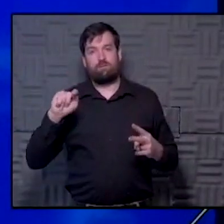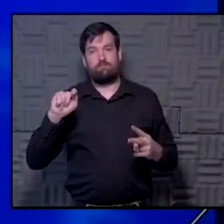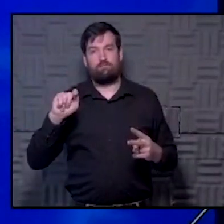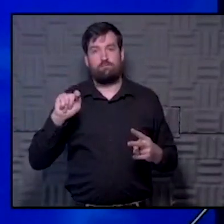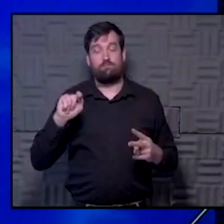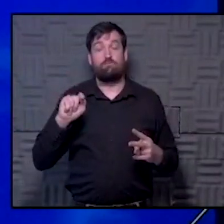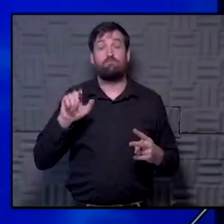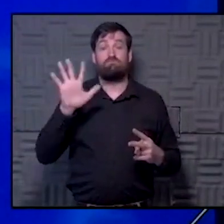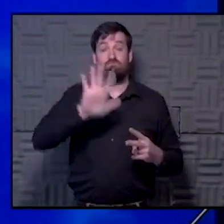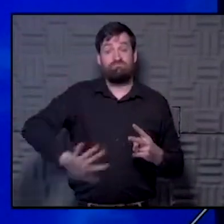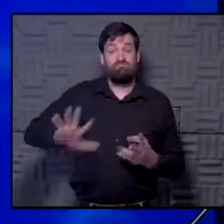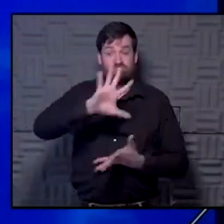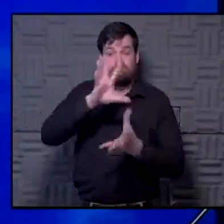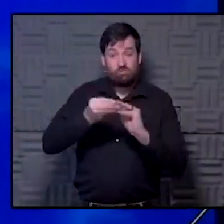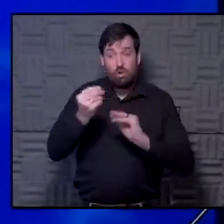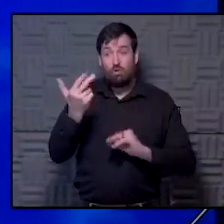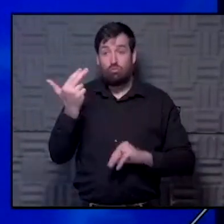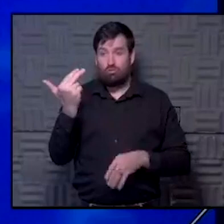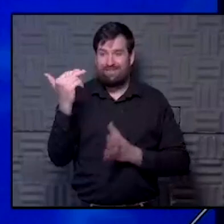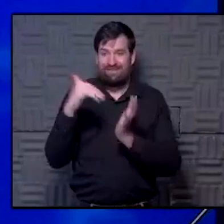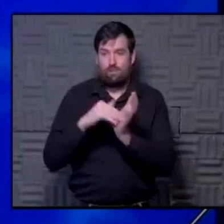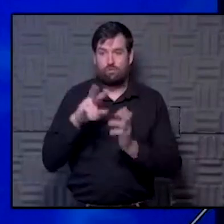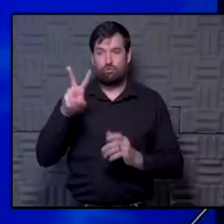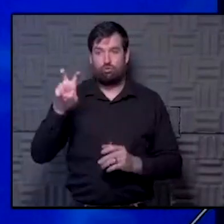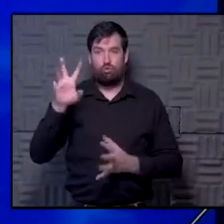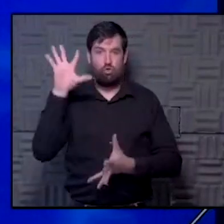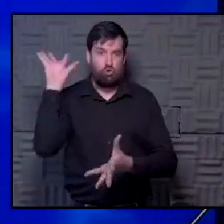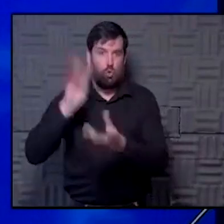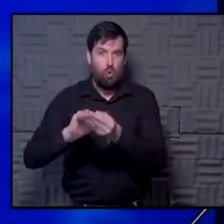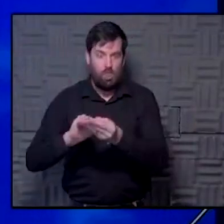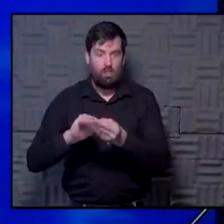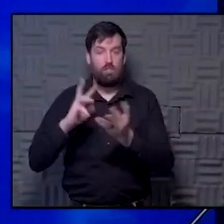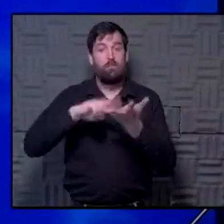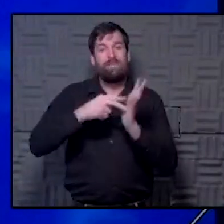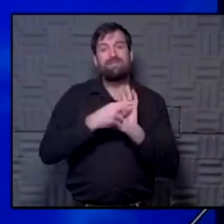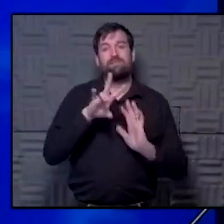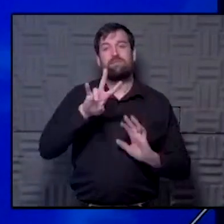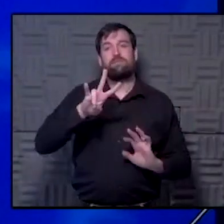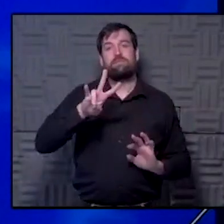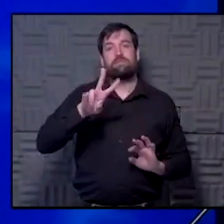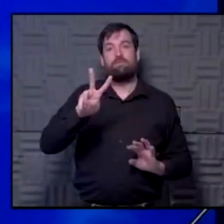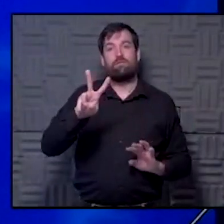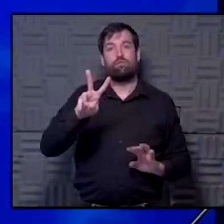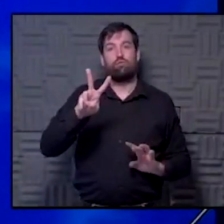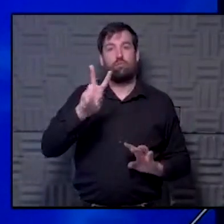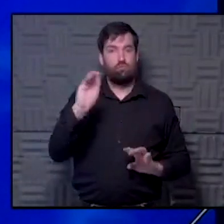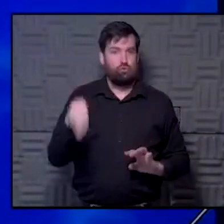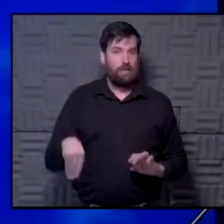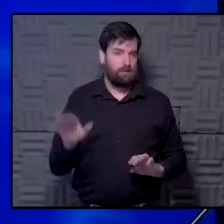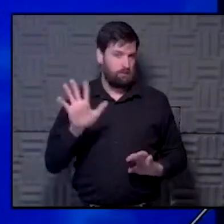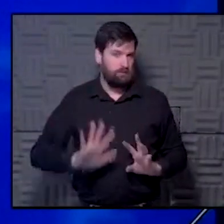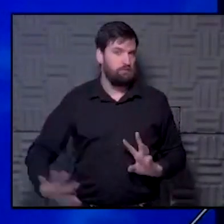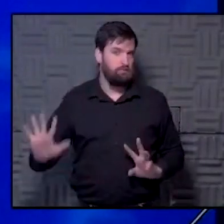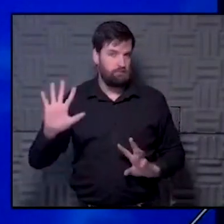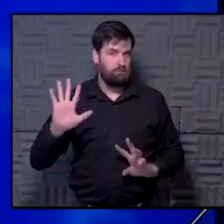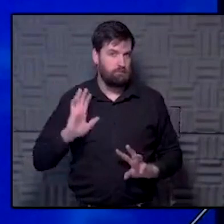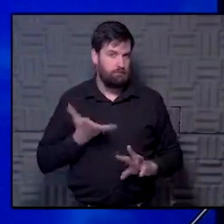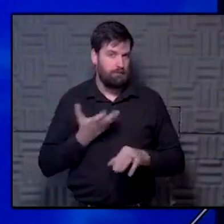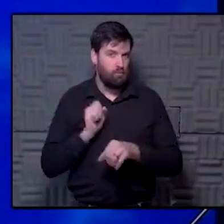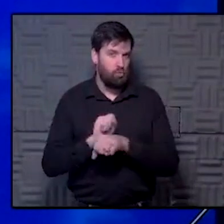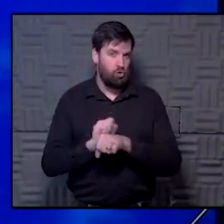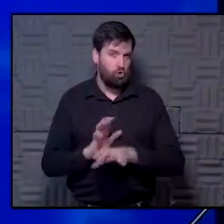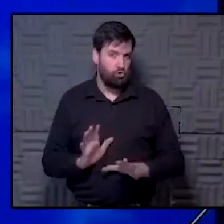And that's out of about 13,200 total, which means 72% or so of